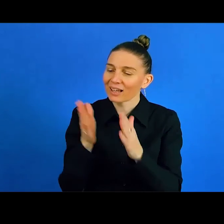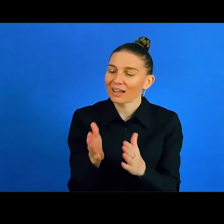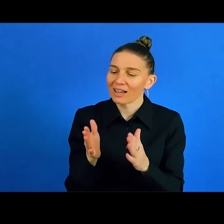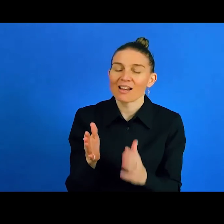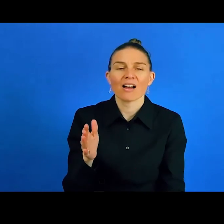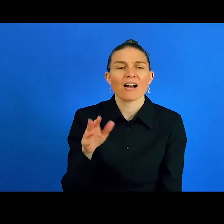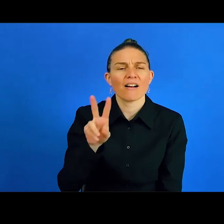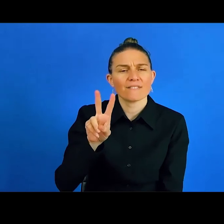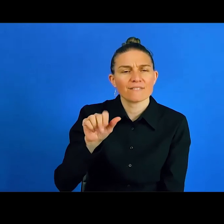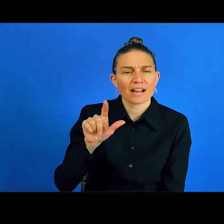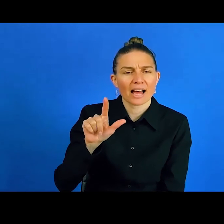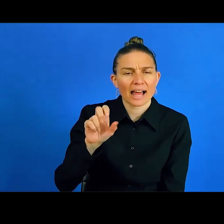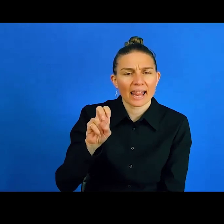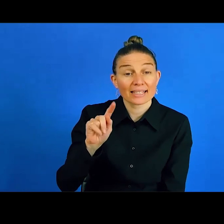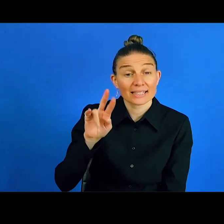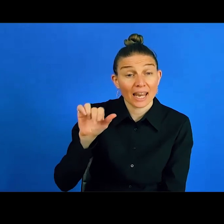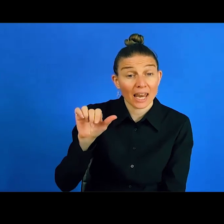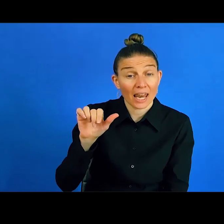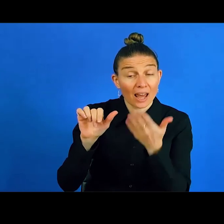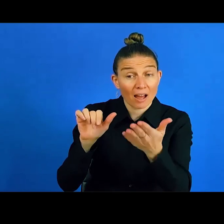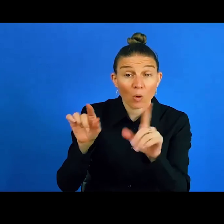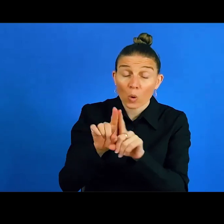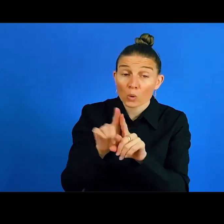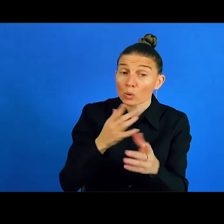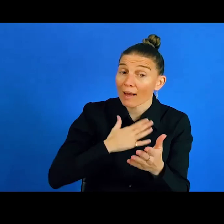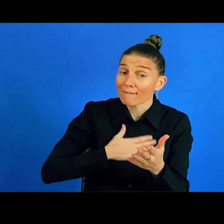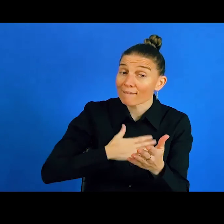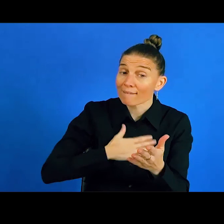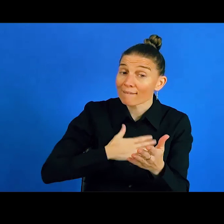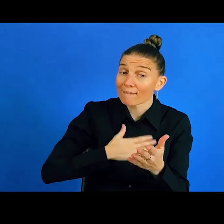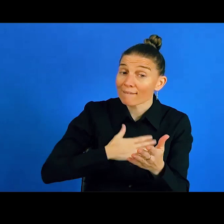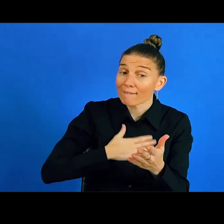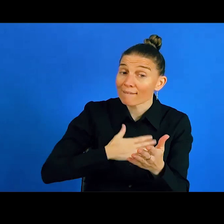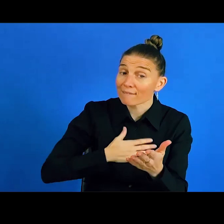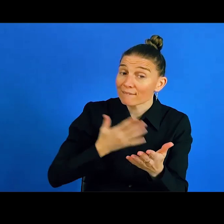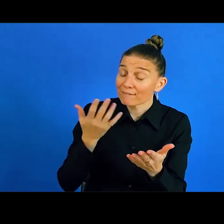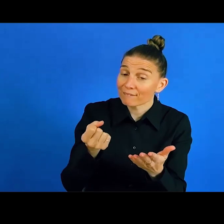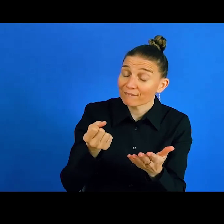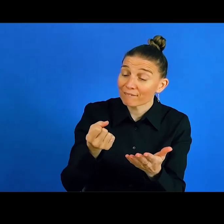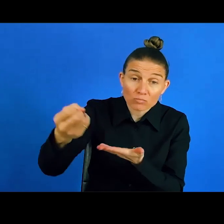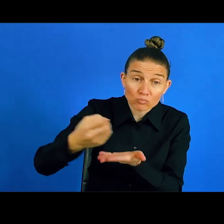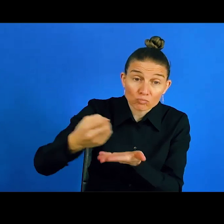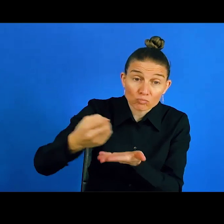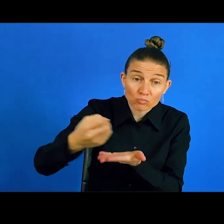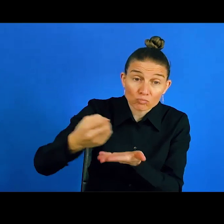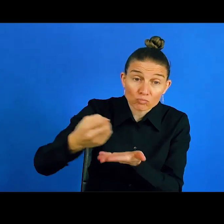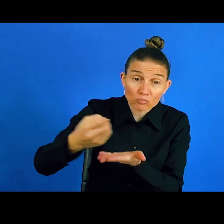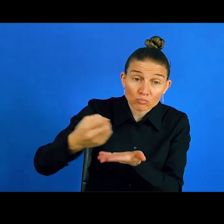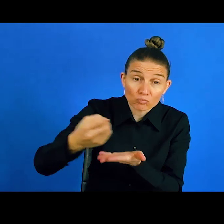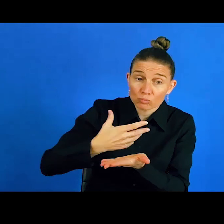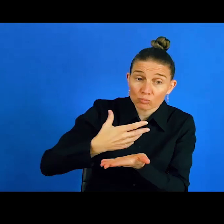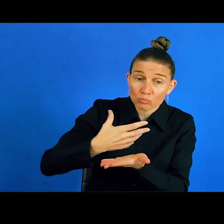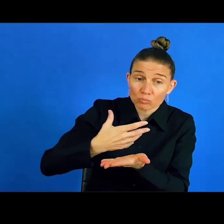particular insight to share on that in terms of how do we make sure that people with disability are at the center of the initiatives that